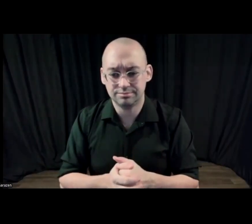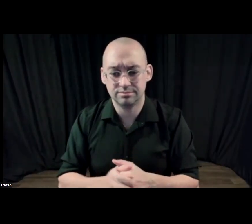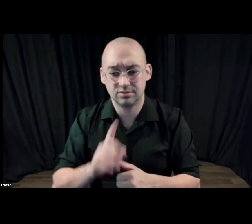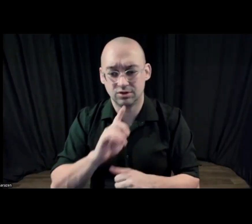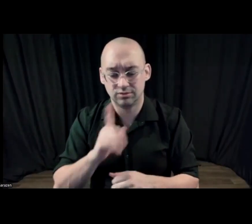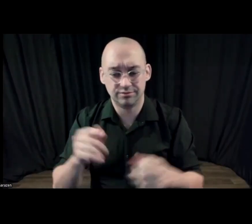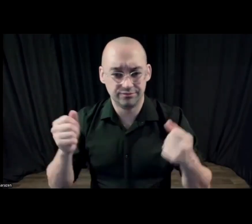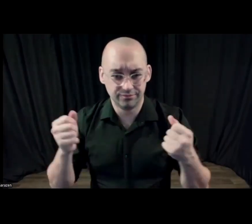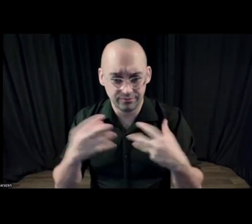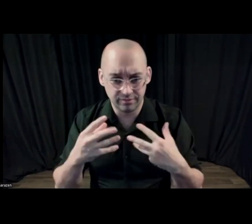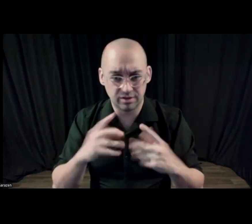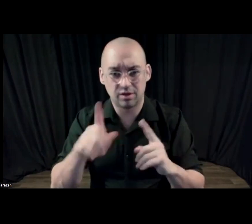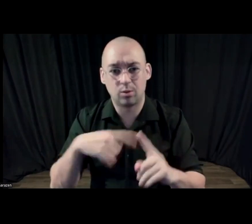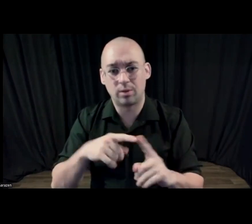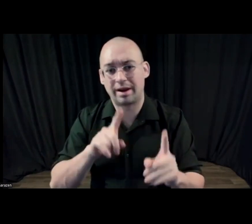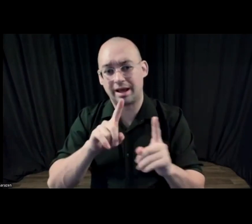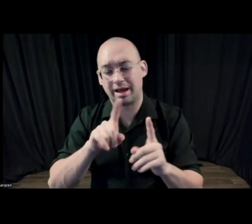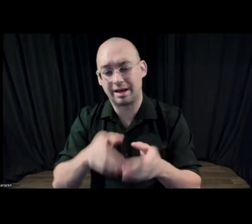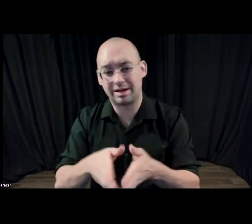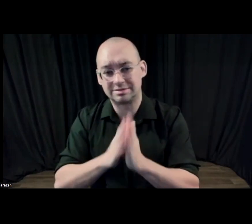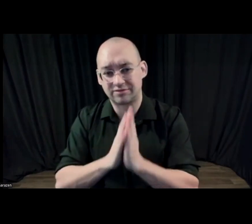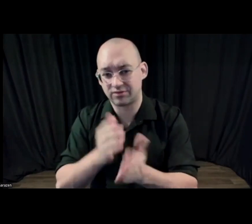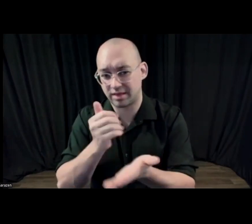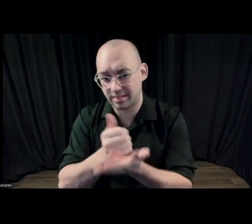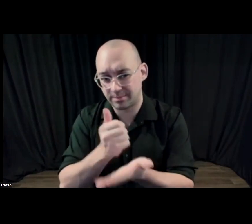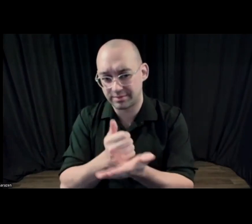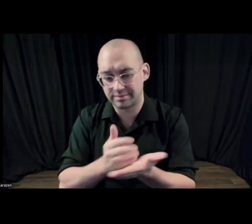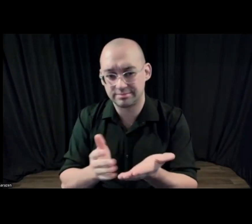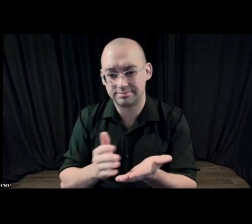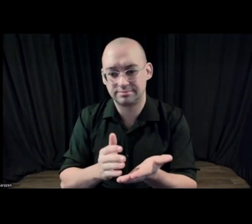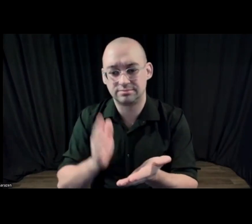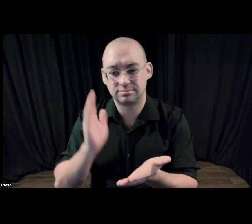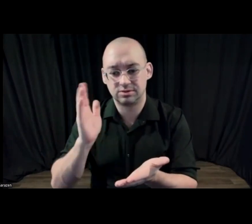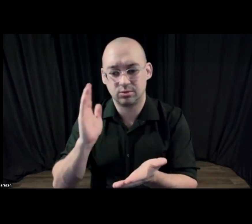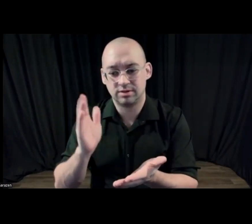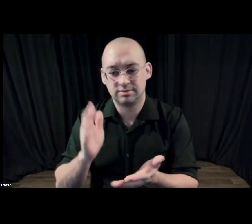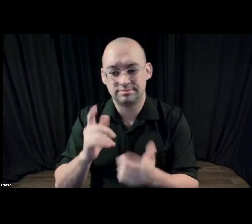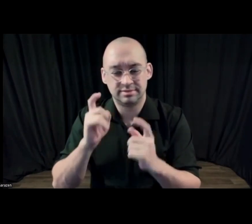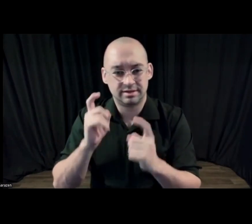fear when going and asking for help that I'm